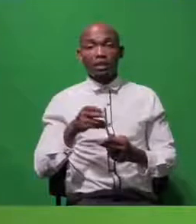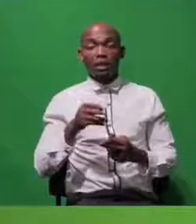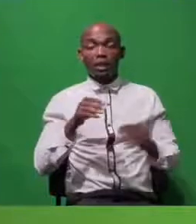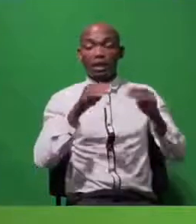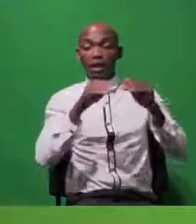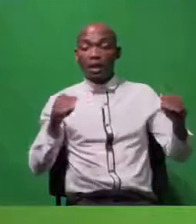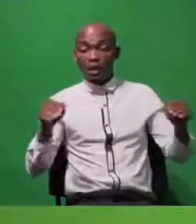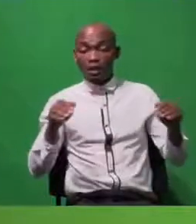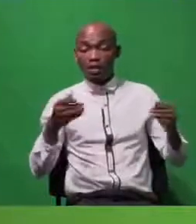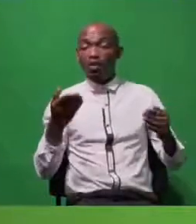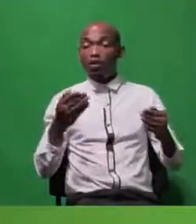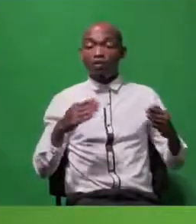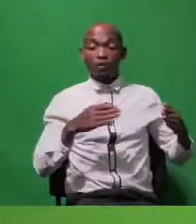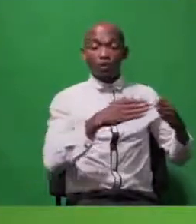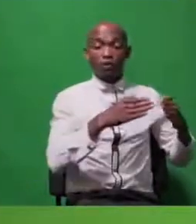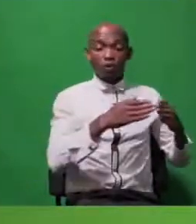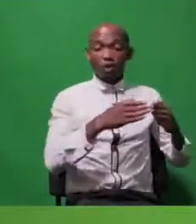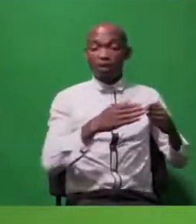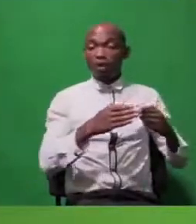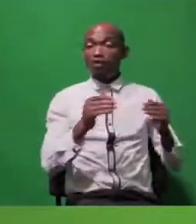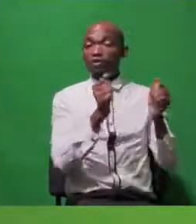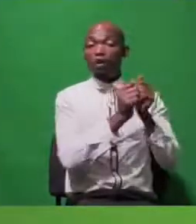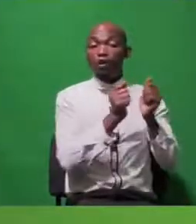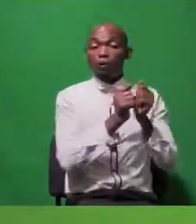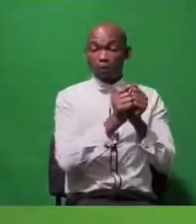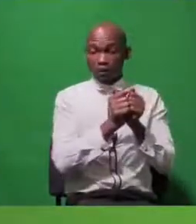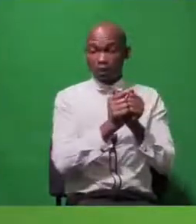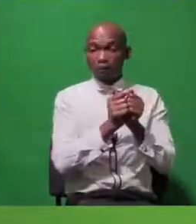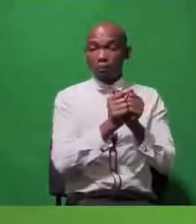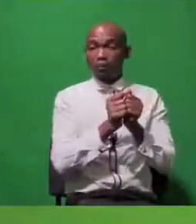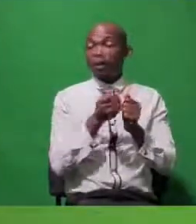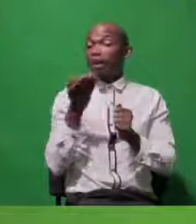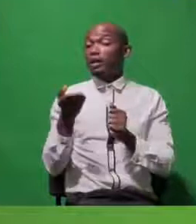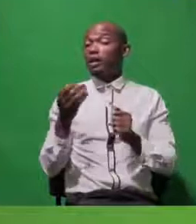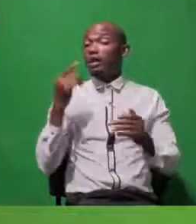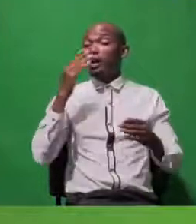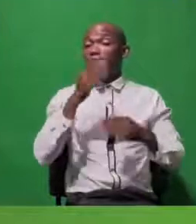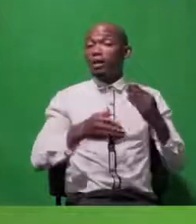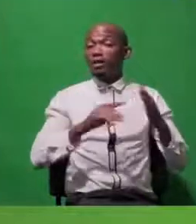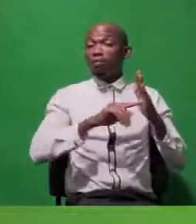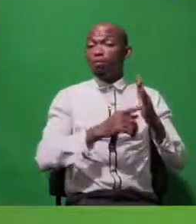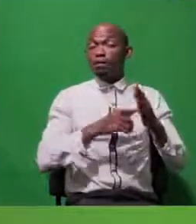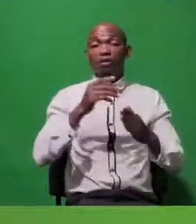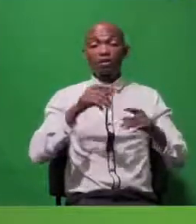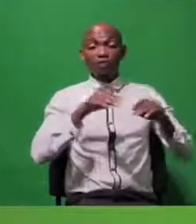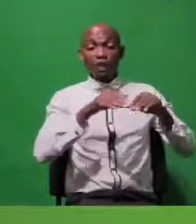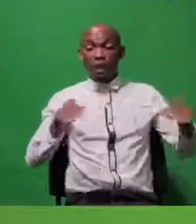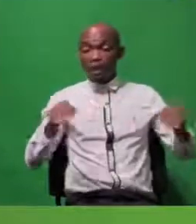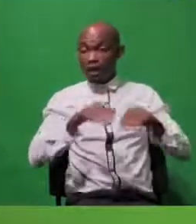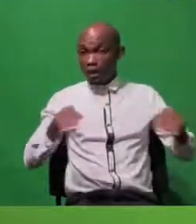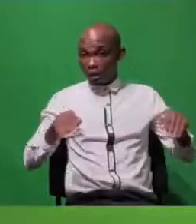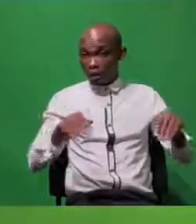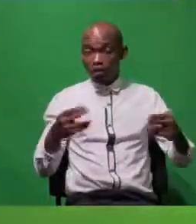corner of the object or the end point of the lines. So we use the same by